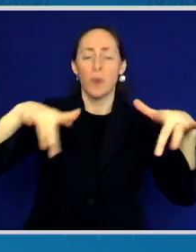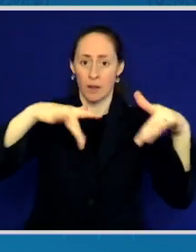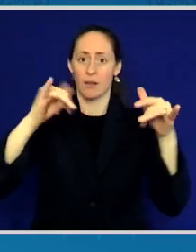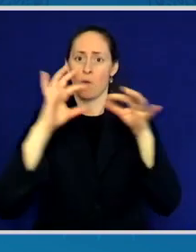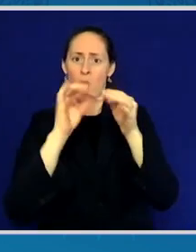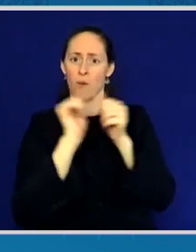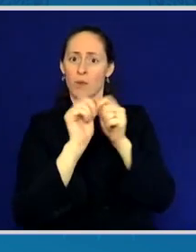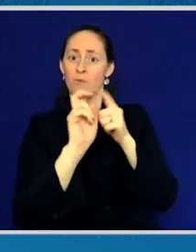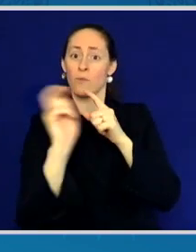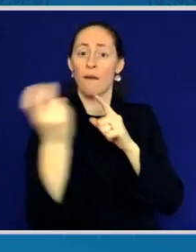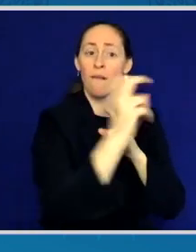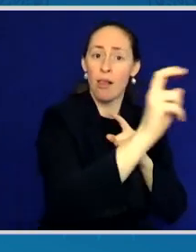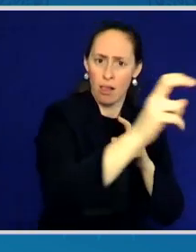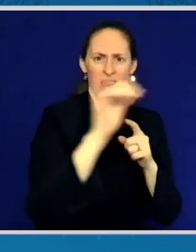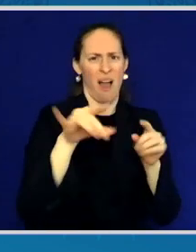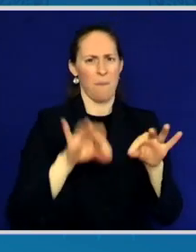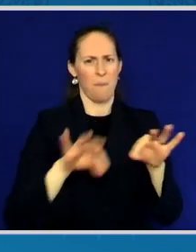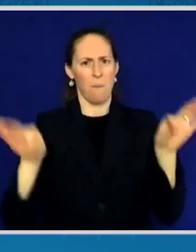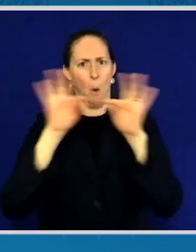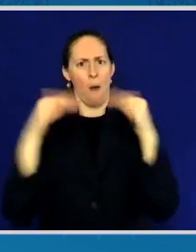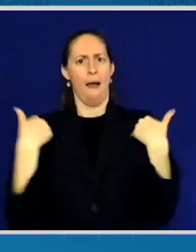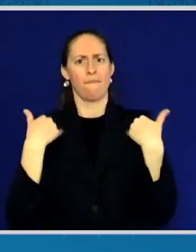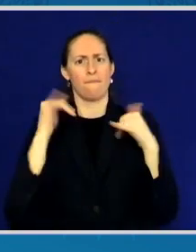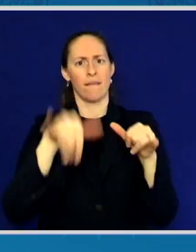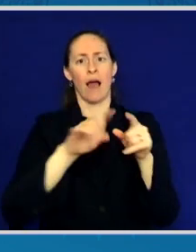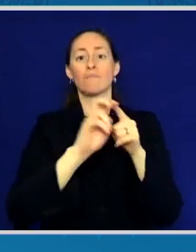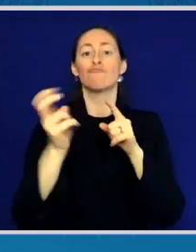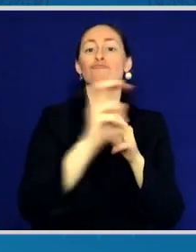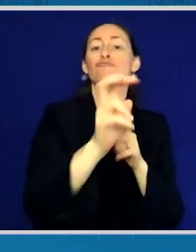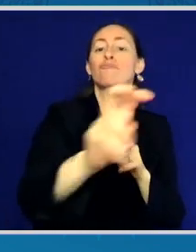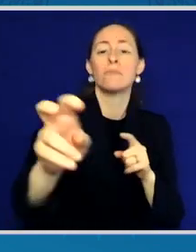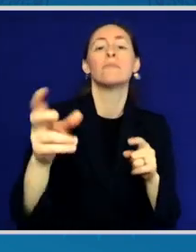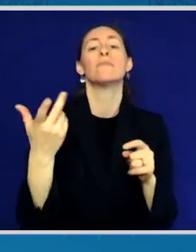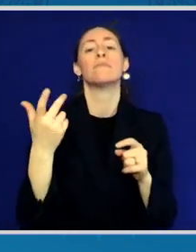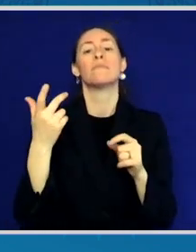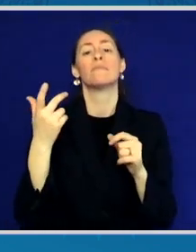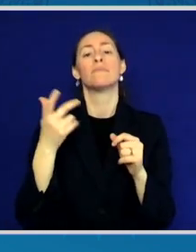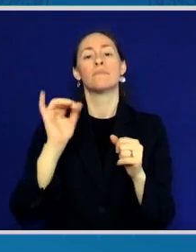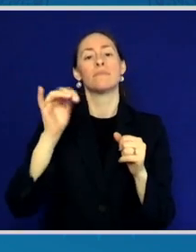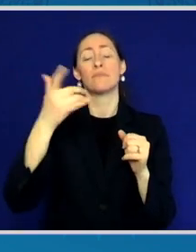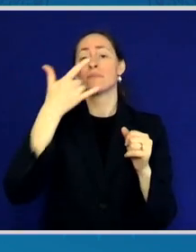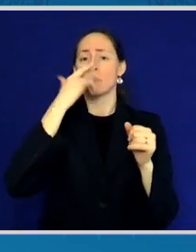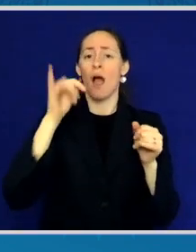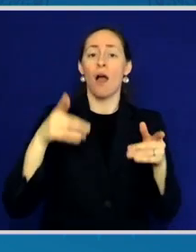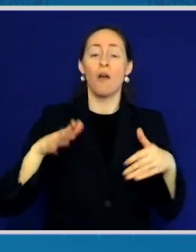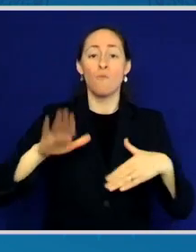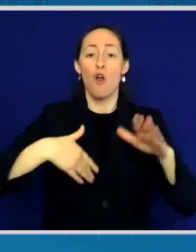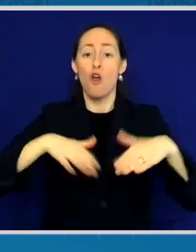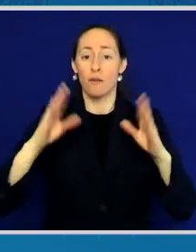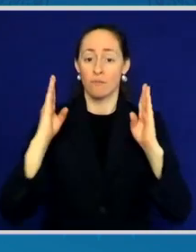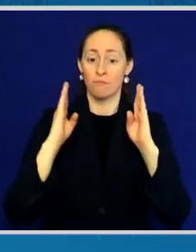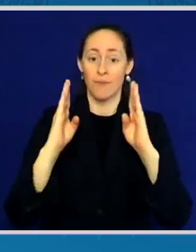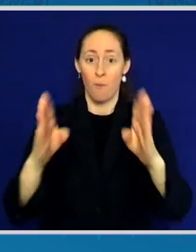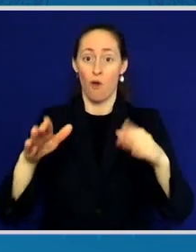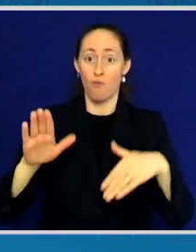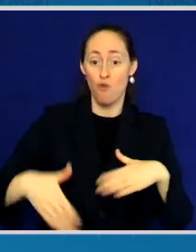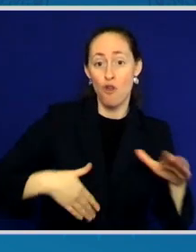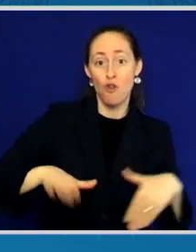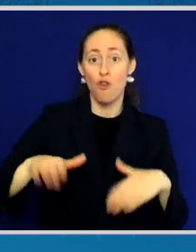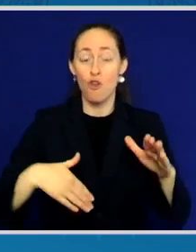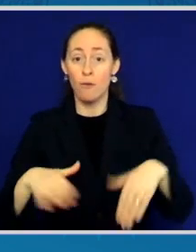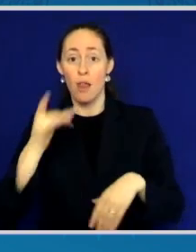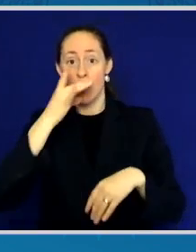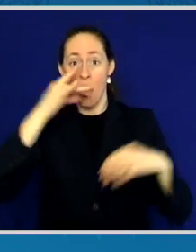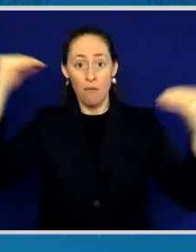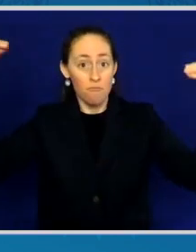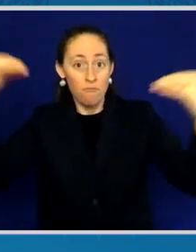really critical. What is the condition of those sidewalks? What is the condition of those crosswalks? Are those lit? Can a